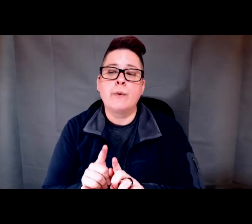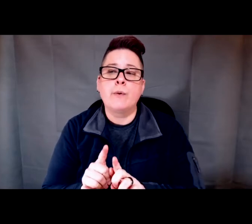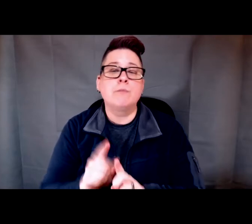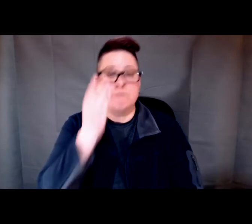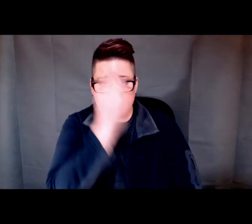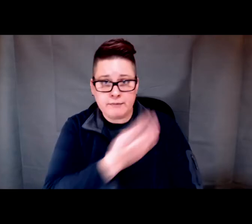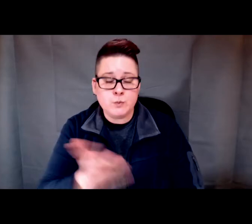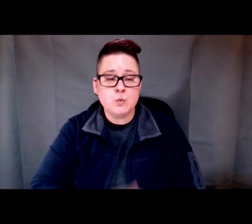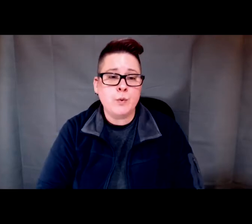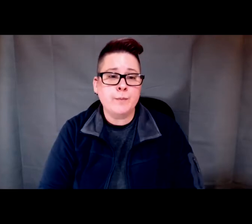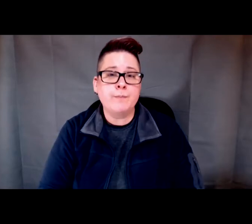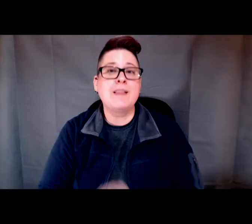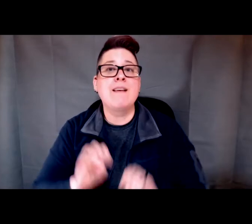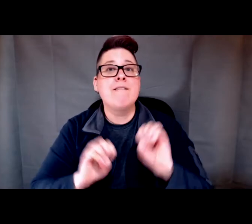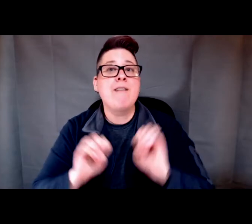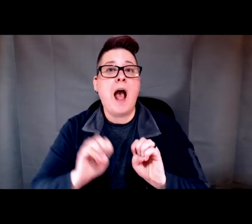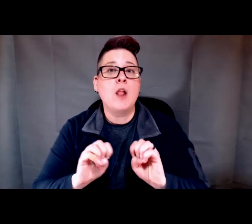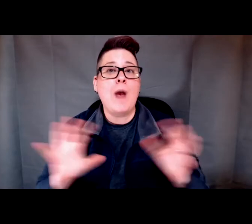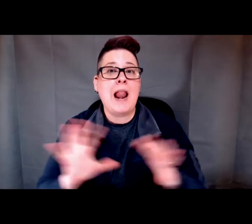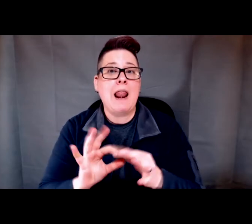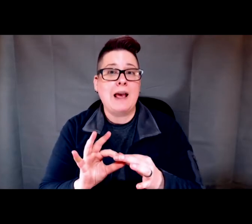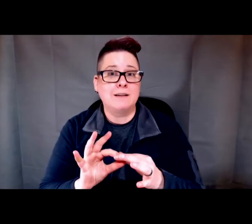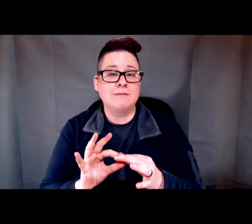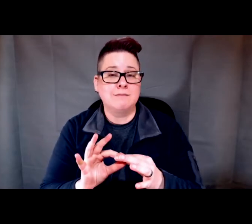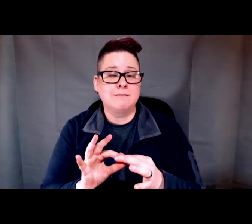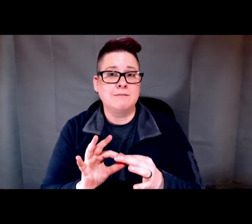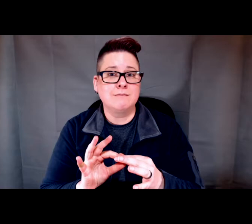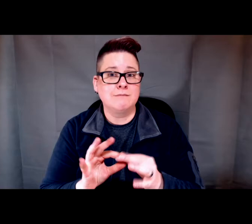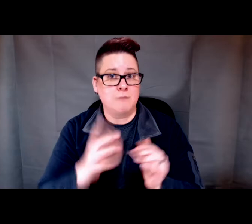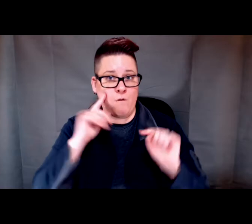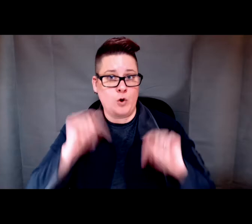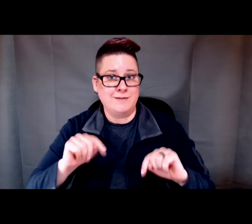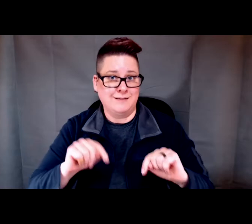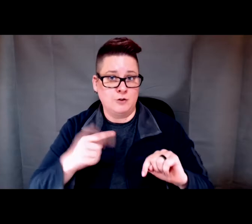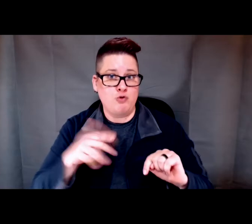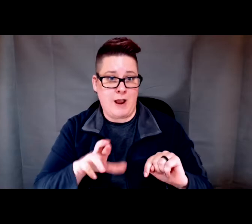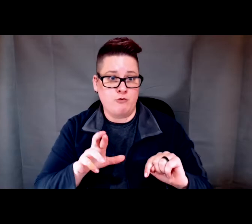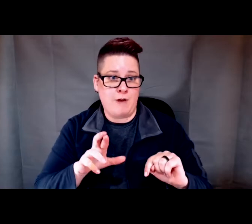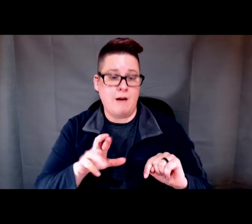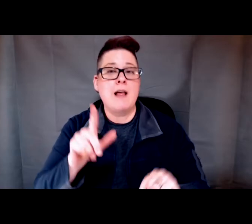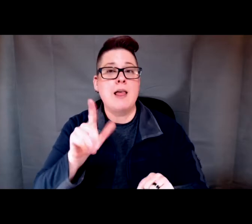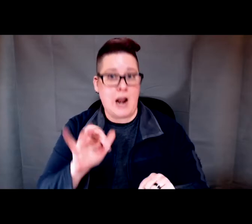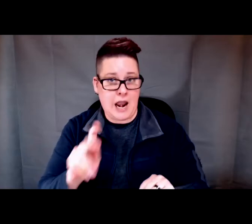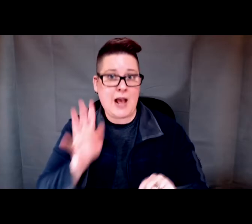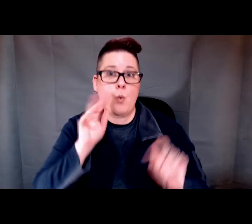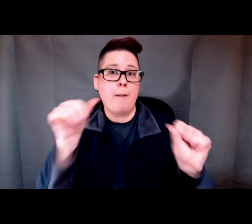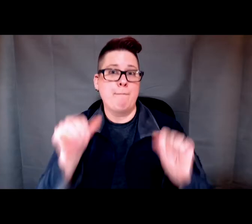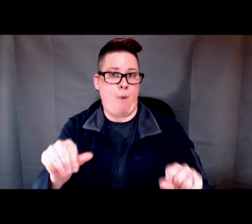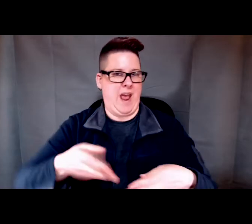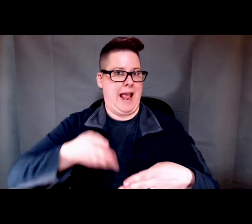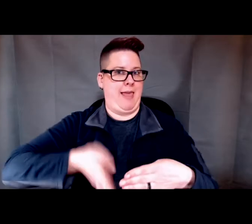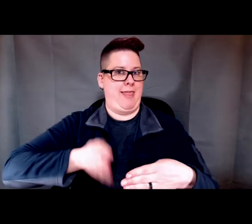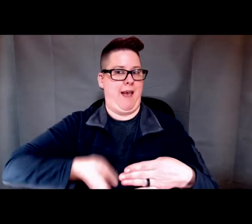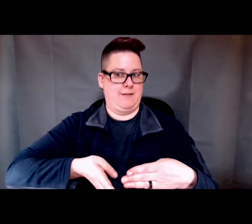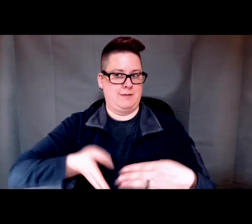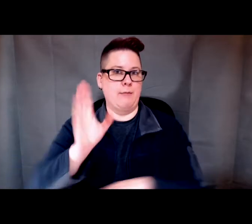know that the evaluation link for this grand round will be posted at the end of